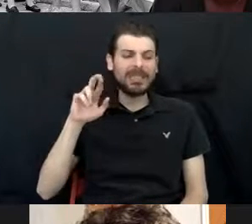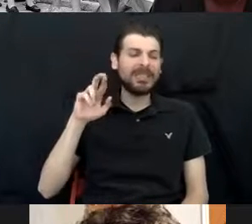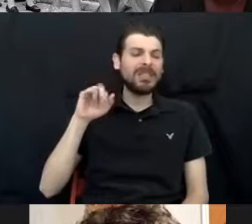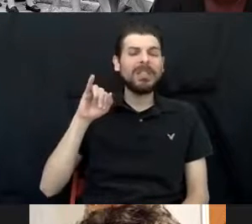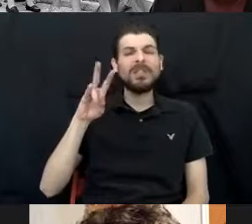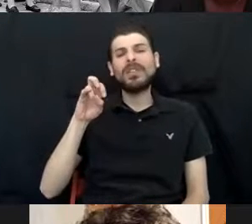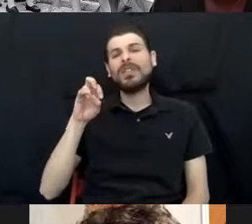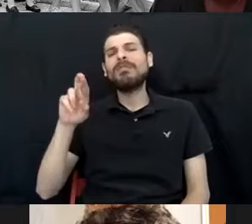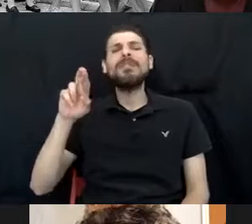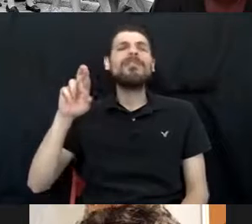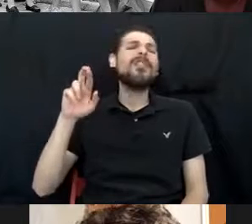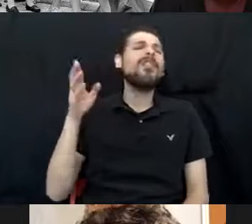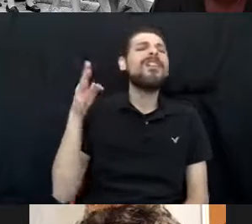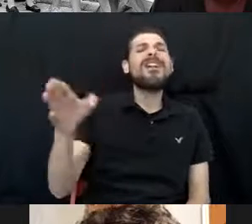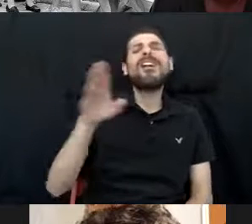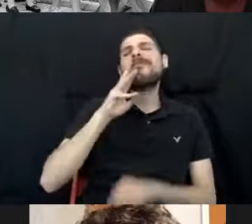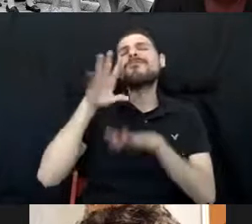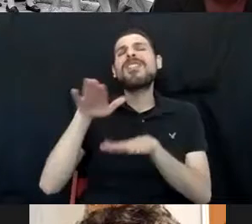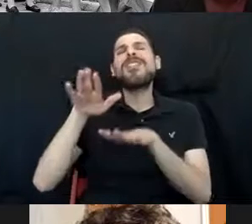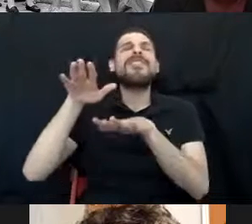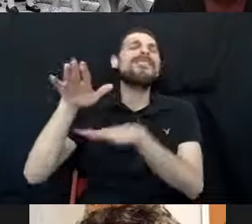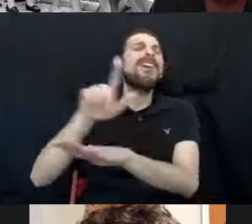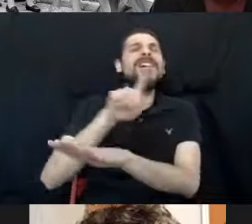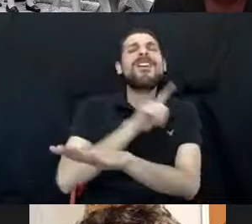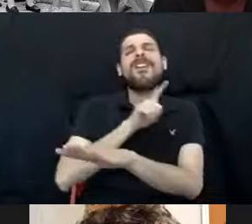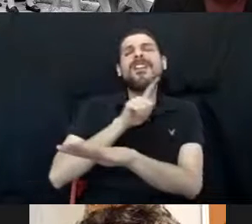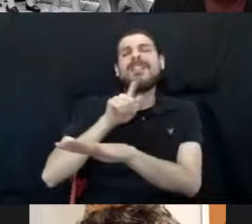Lord, Lord, Lord, Lord,